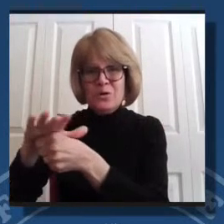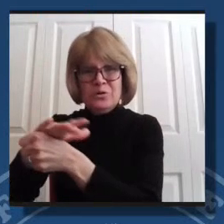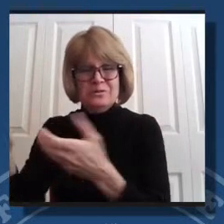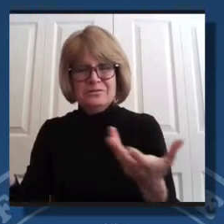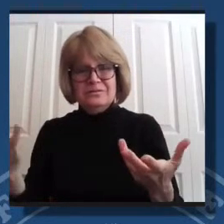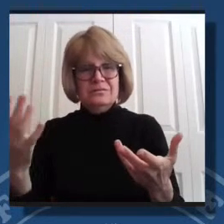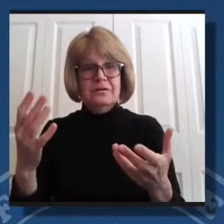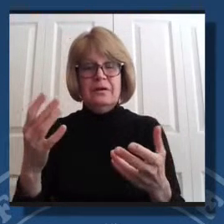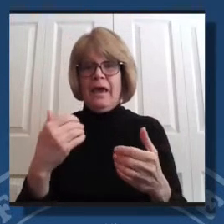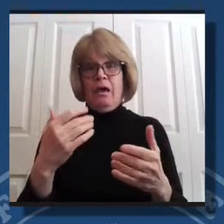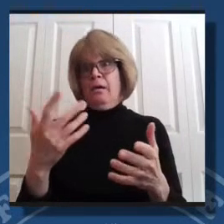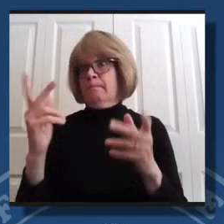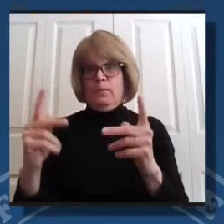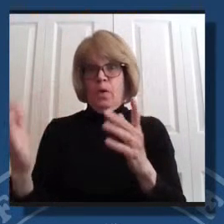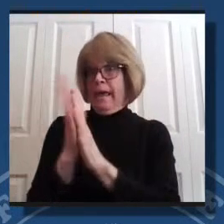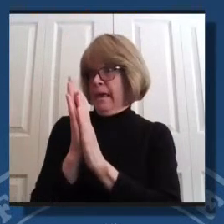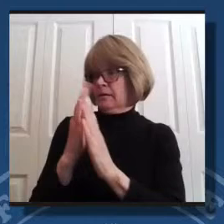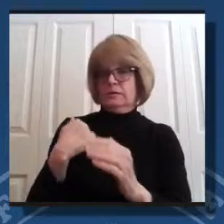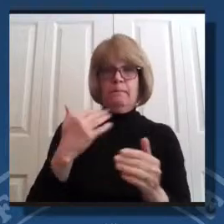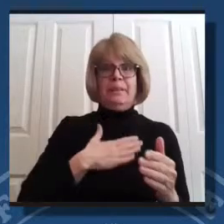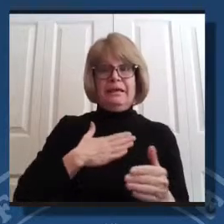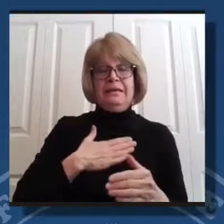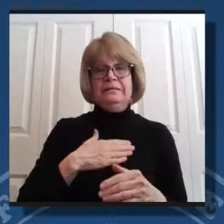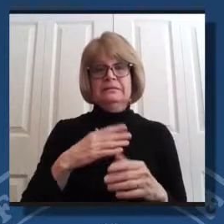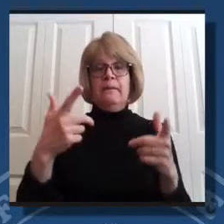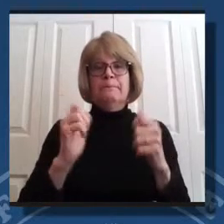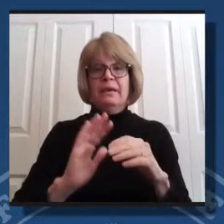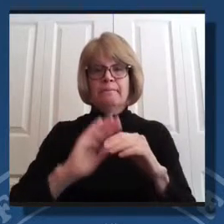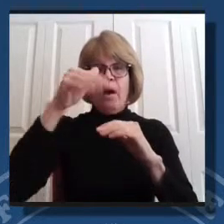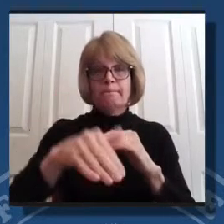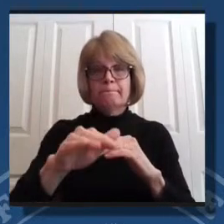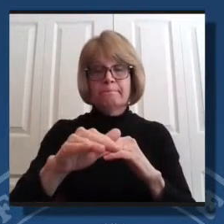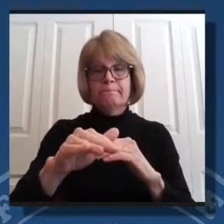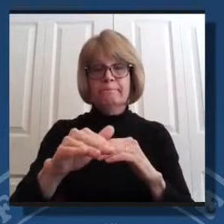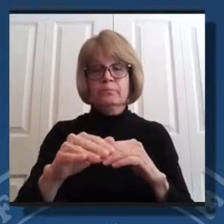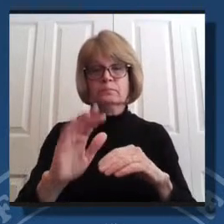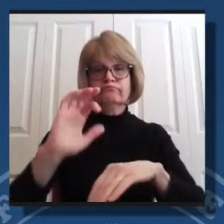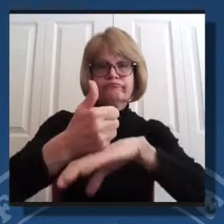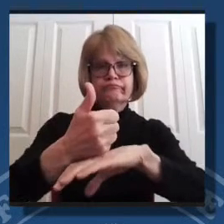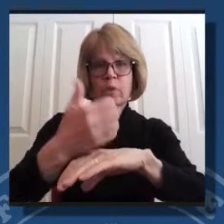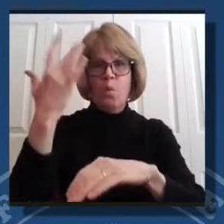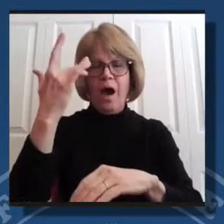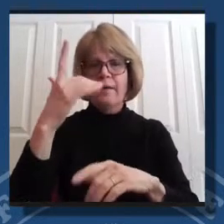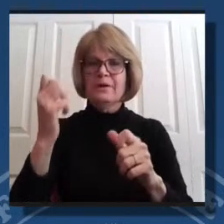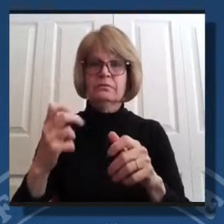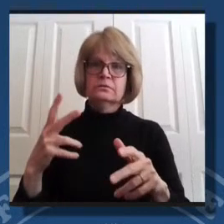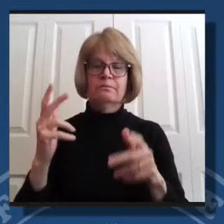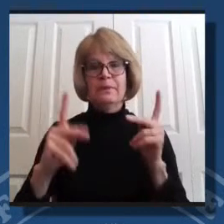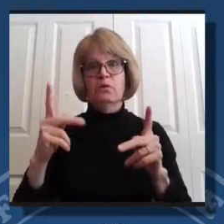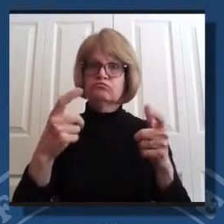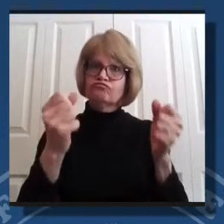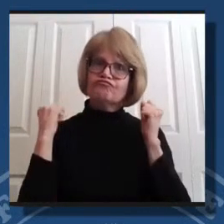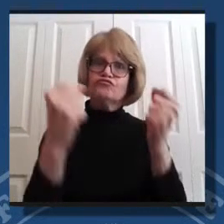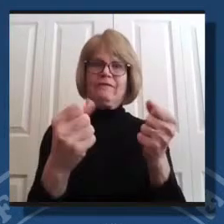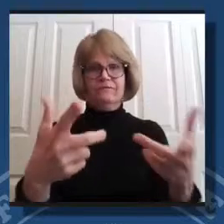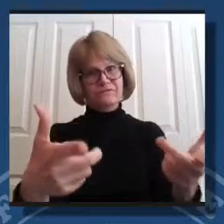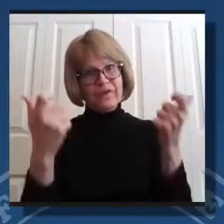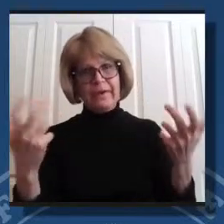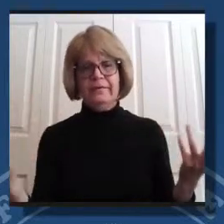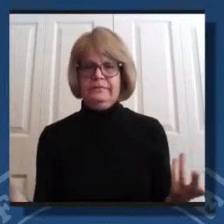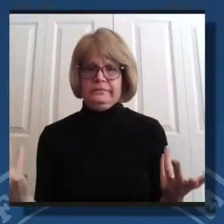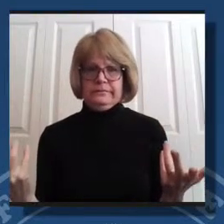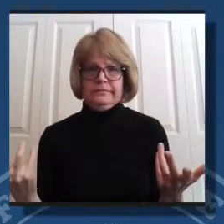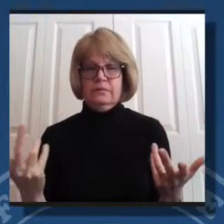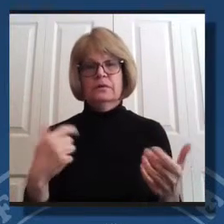for speed bumps than ever before because of speeders. And I'm trying to do the best to help our